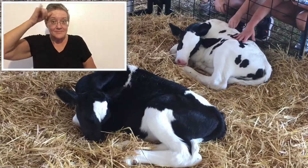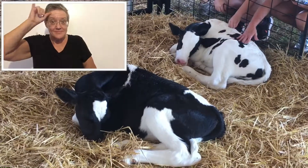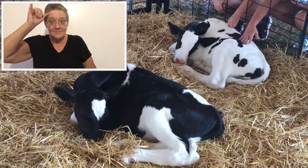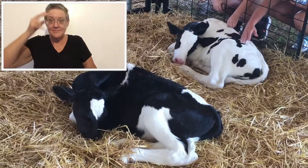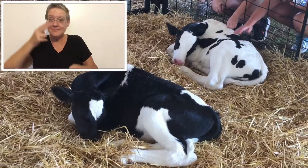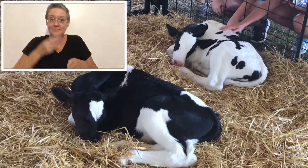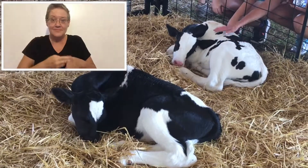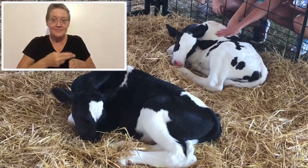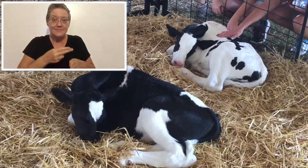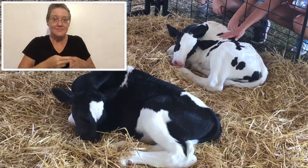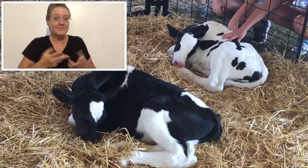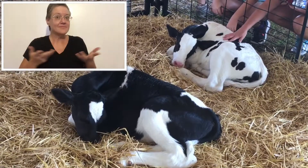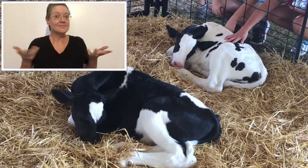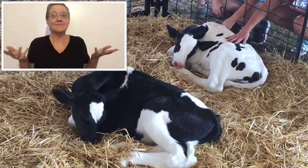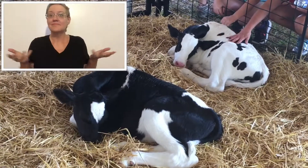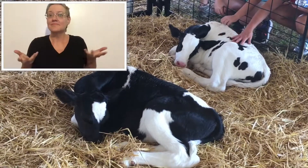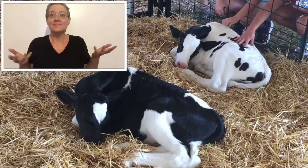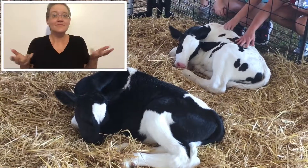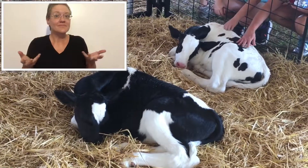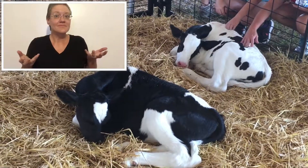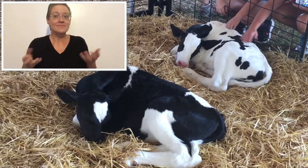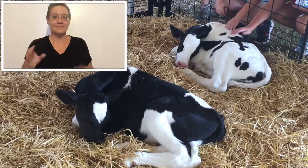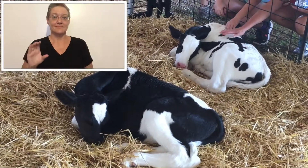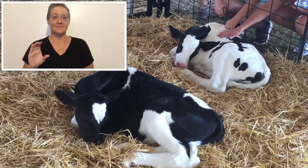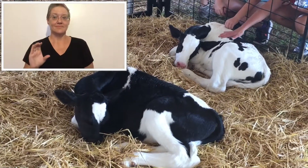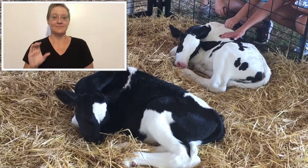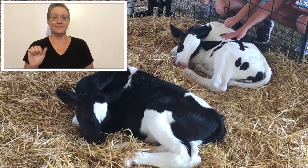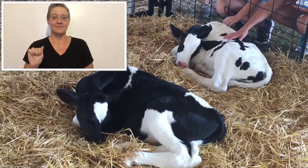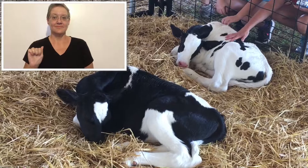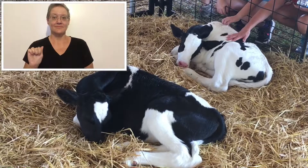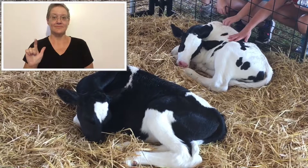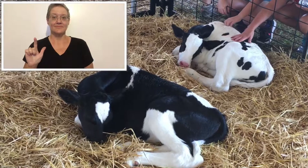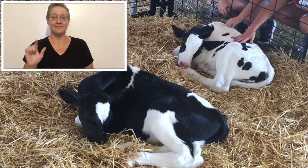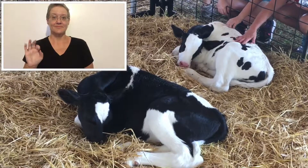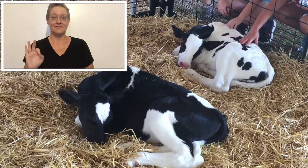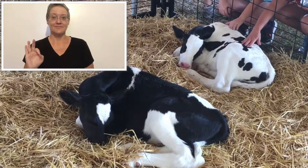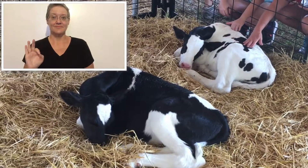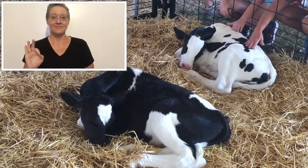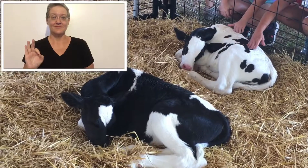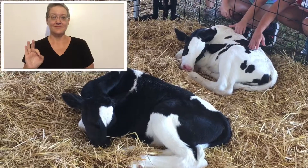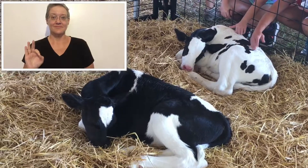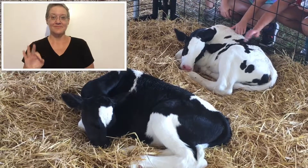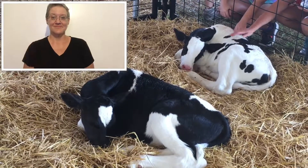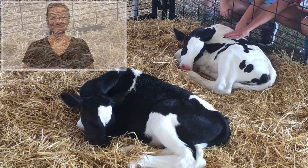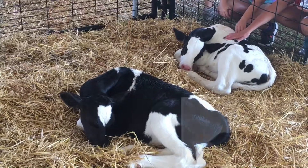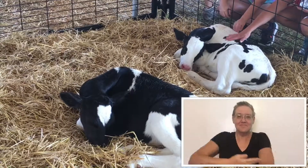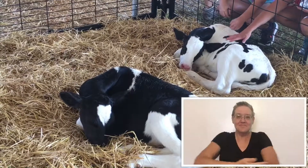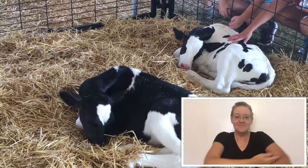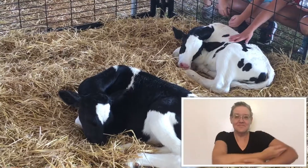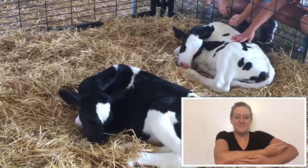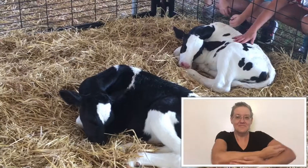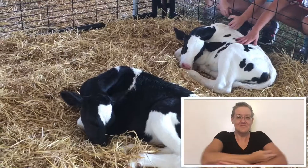What's a baby cow called? A calf.